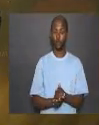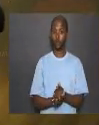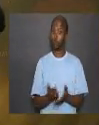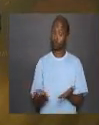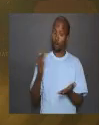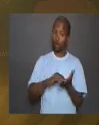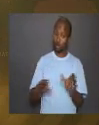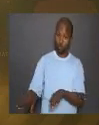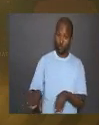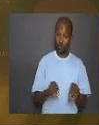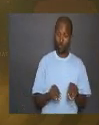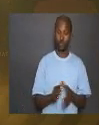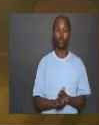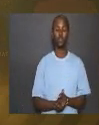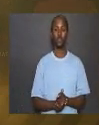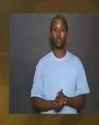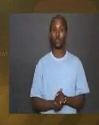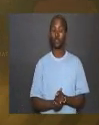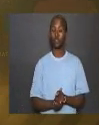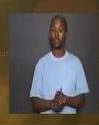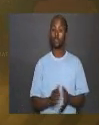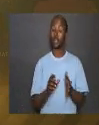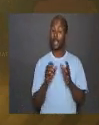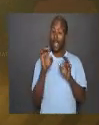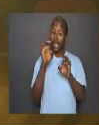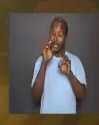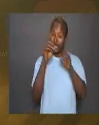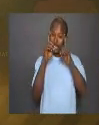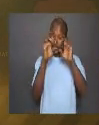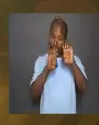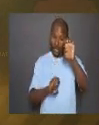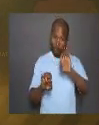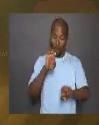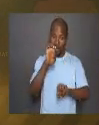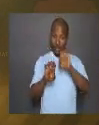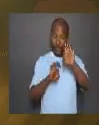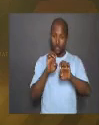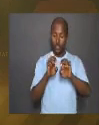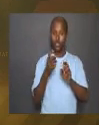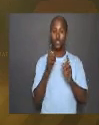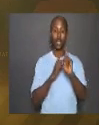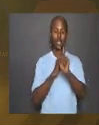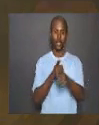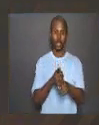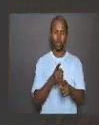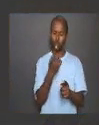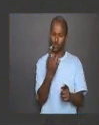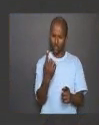Welcome back, students. Let us examine the answer to each question.